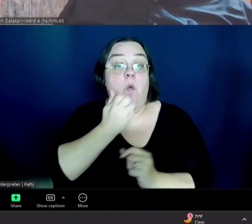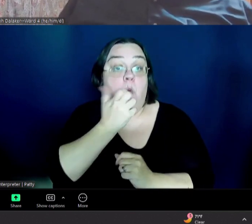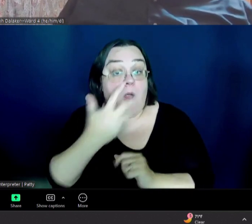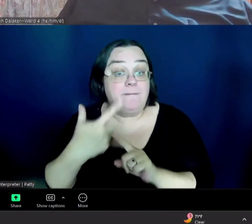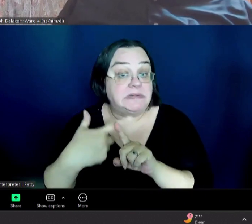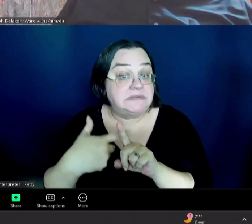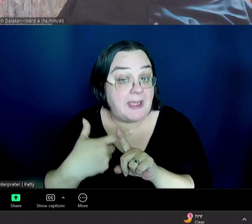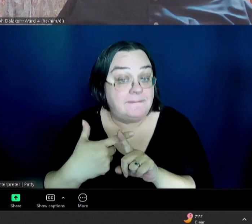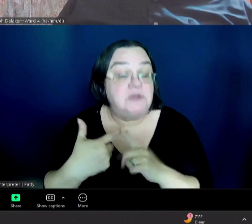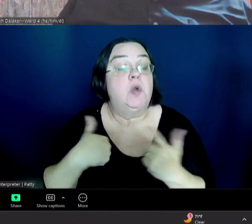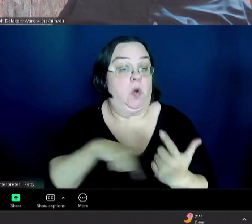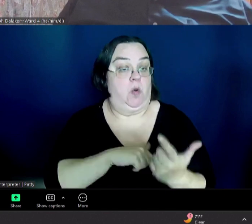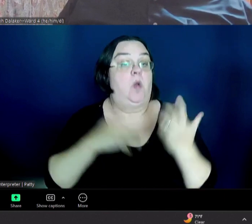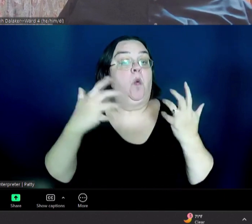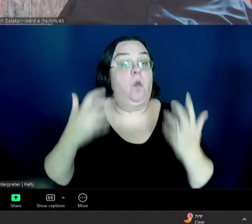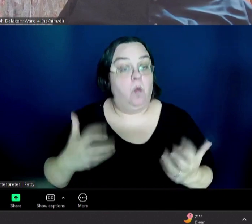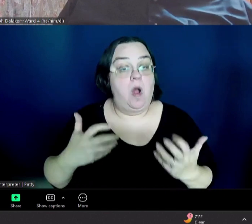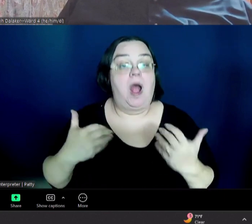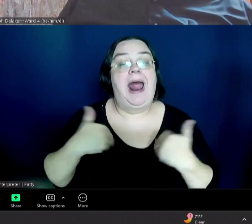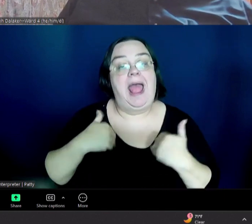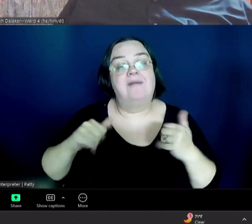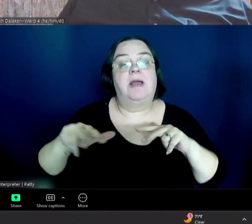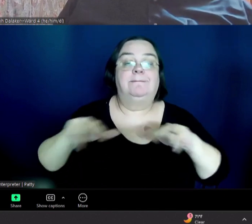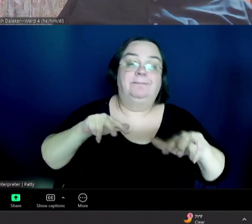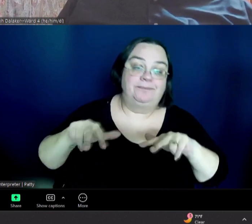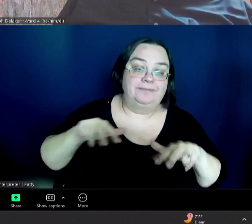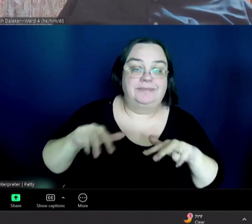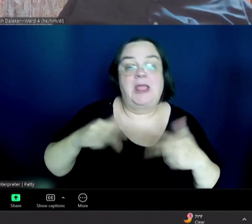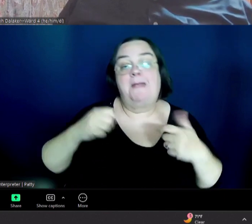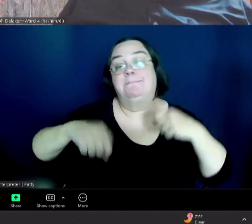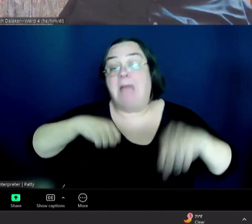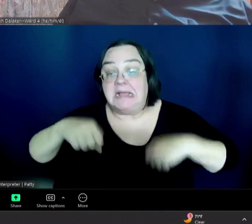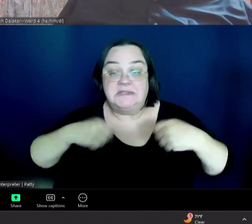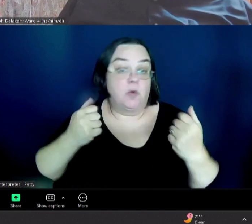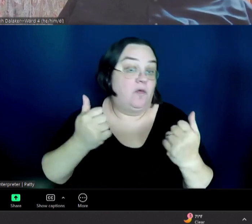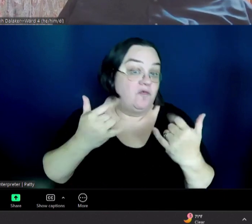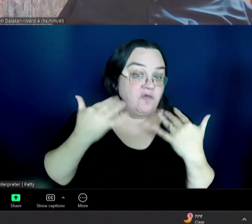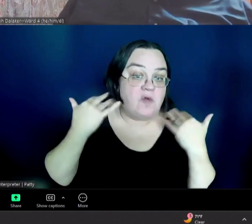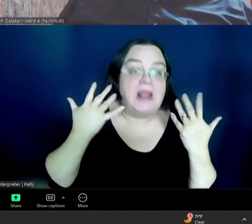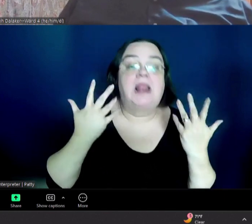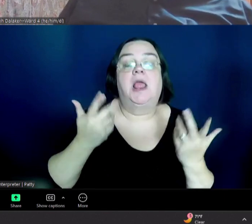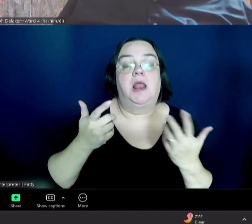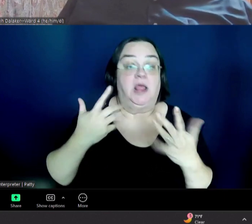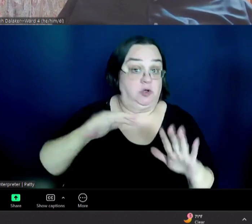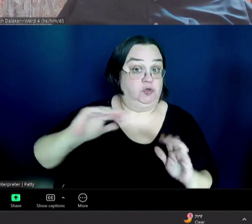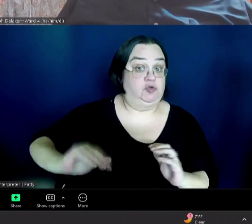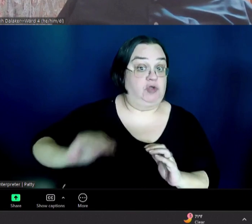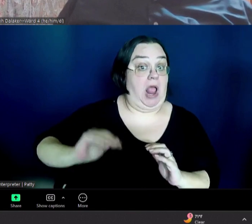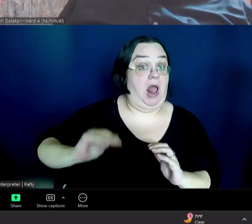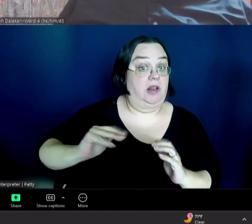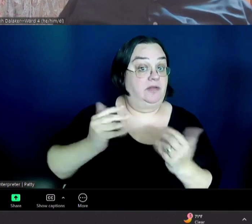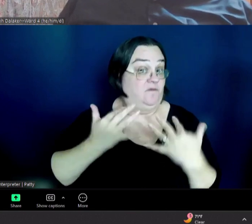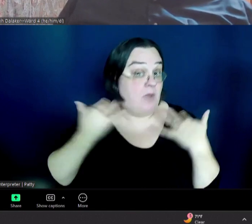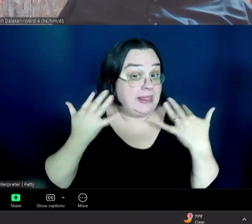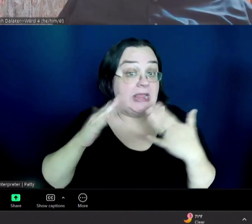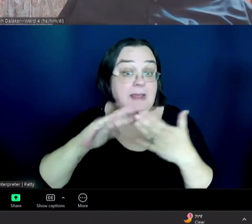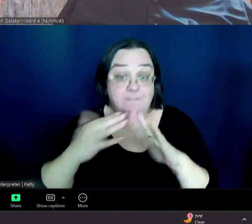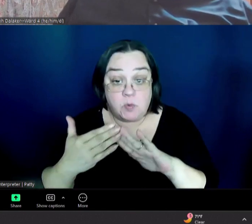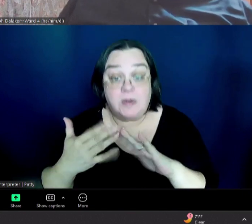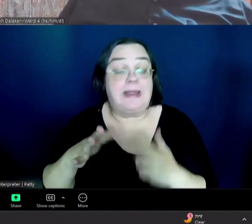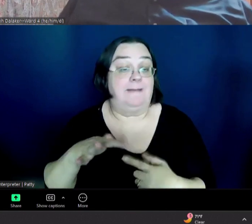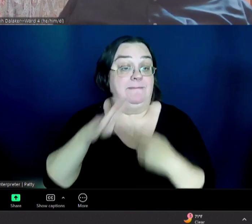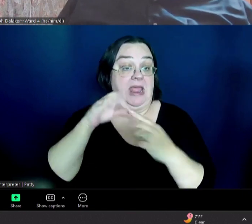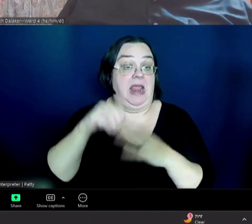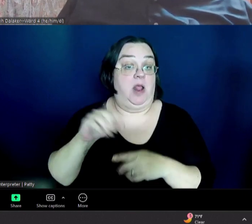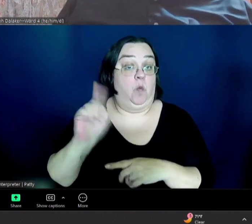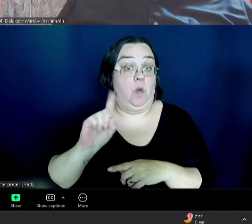and we want a pedestrian-friendly, a bicycle-friendly, a child-friendly community, particularly in our